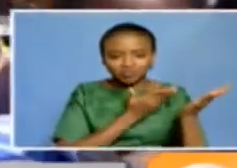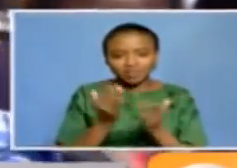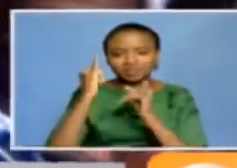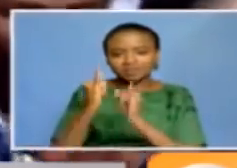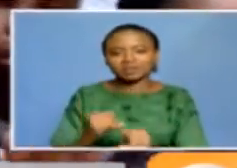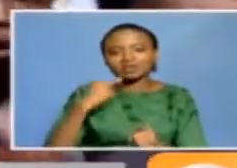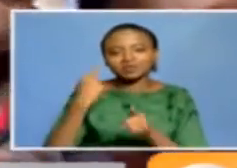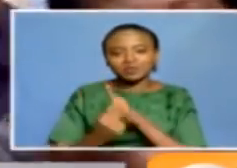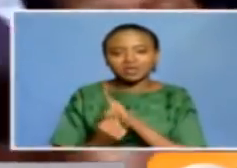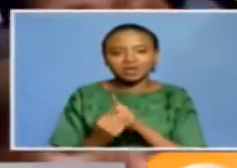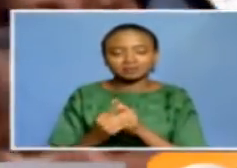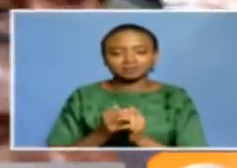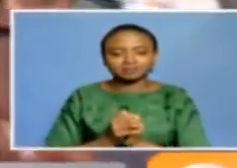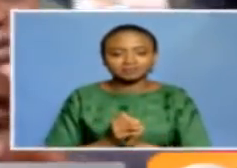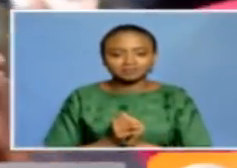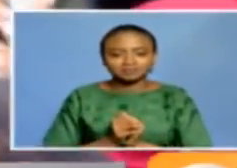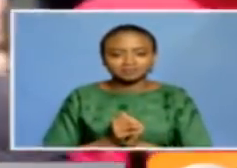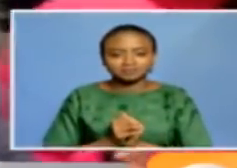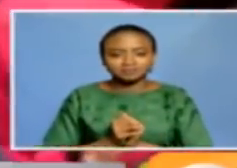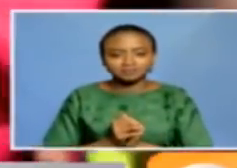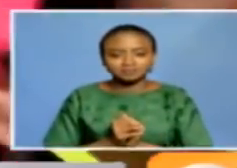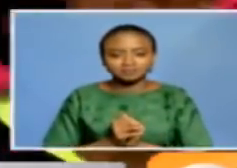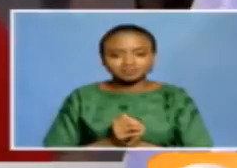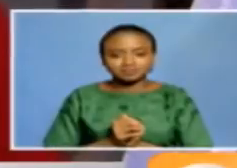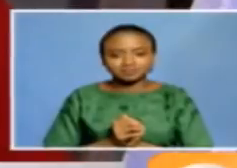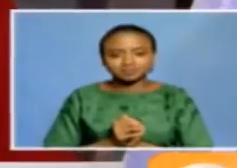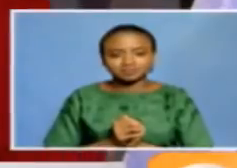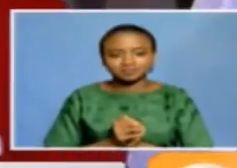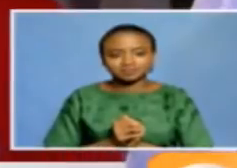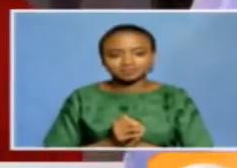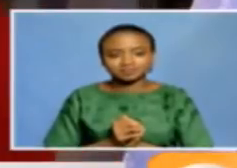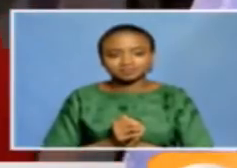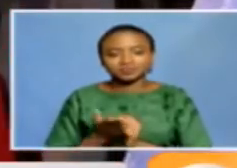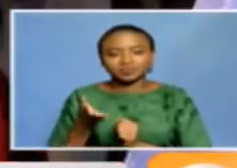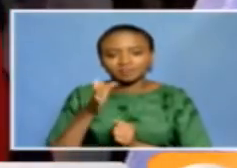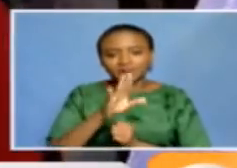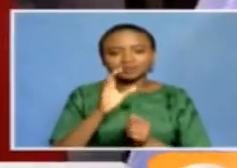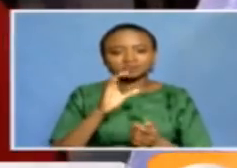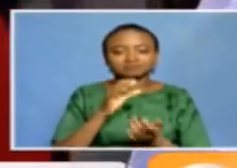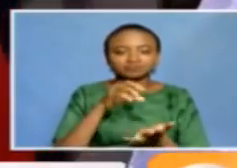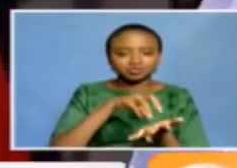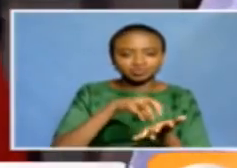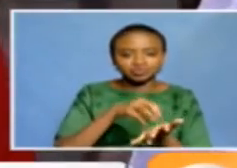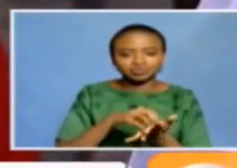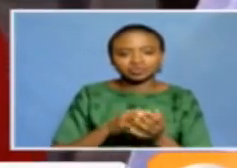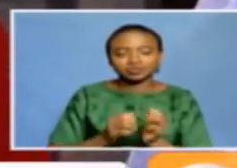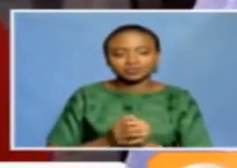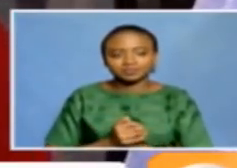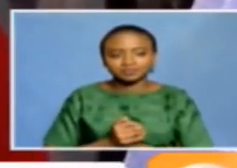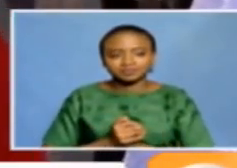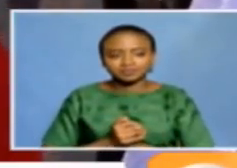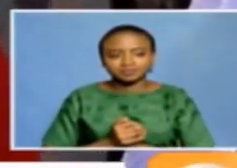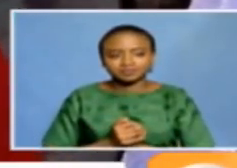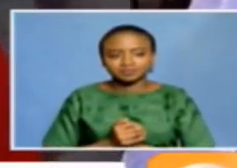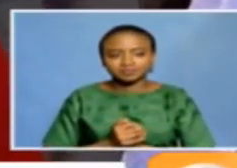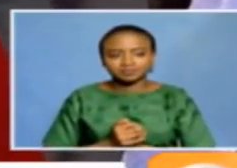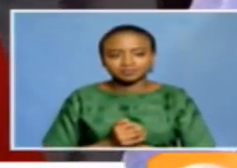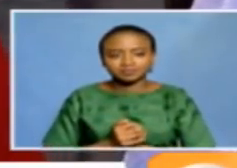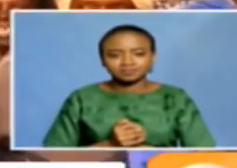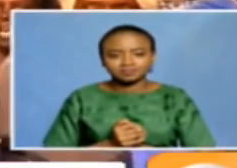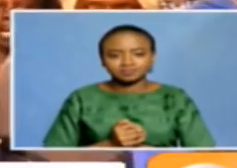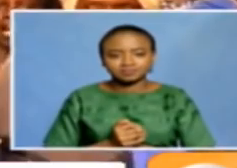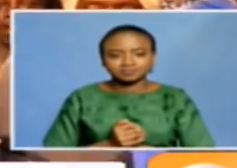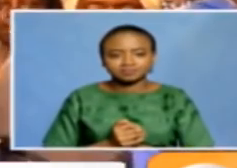the presence of the Lord, like the Apostle has said. And from me in Nakuru County, take it back to Studio Victoria, I am Martin